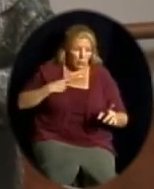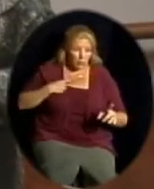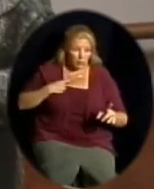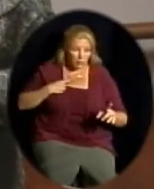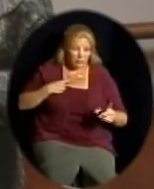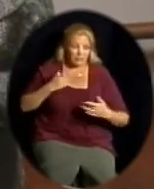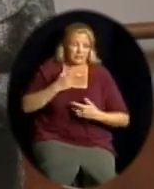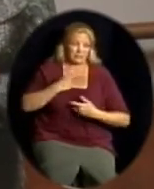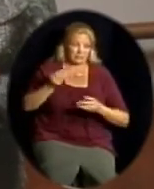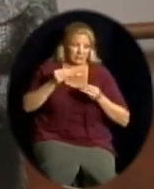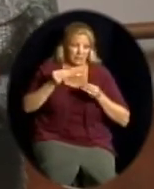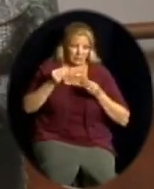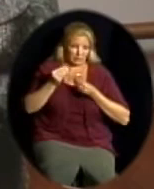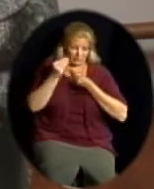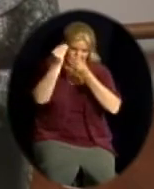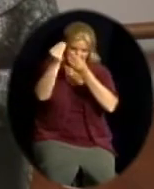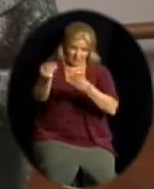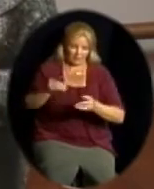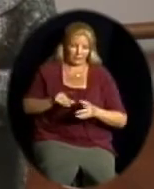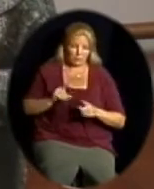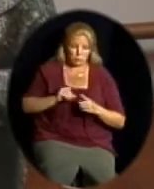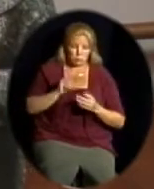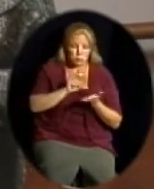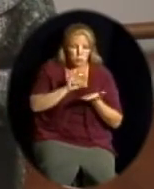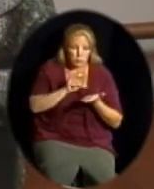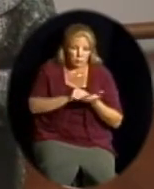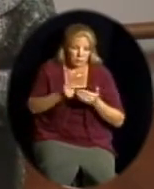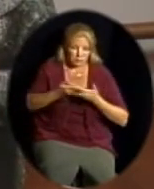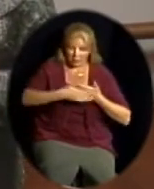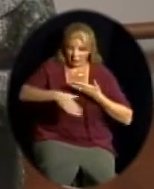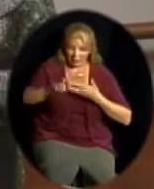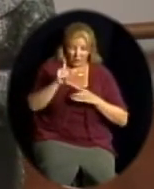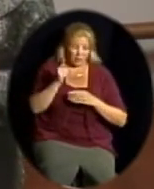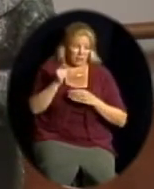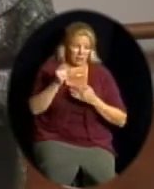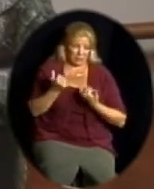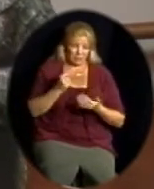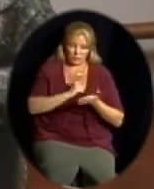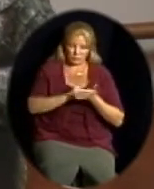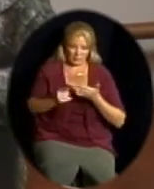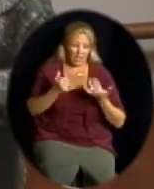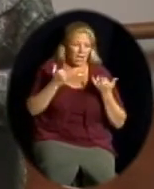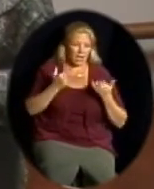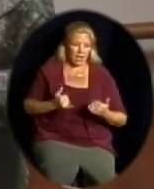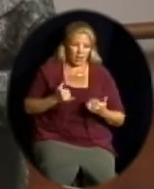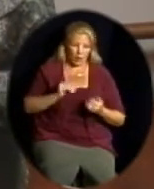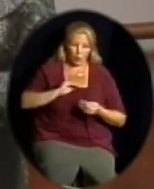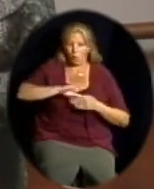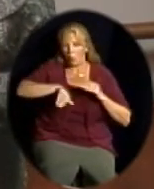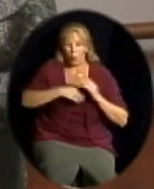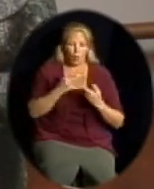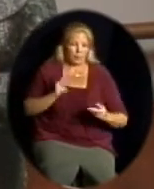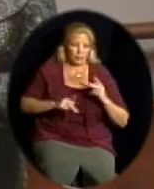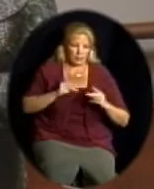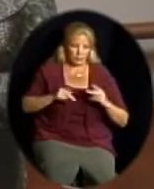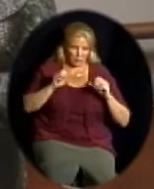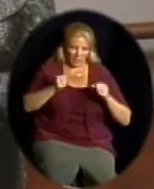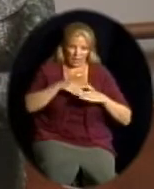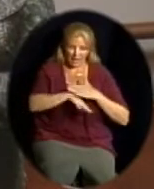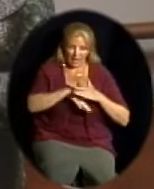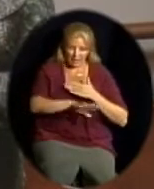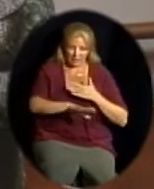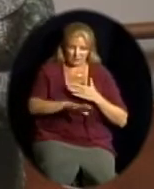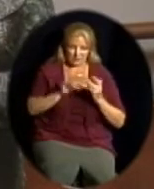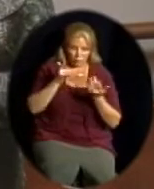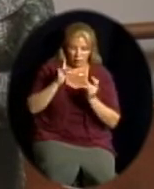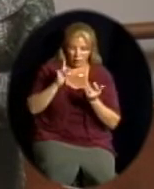to the entire public online. This is another way that this board is trying to make available information to our